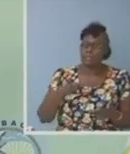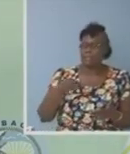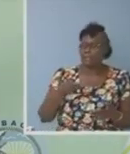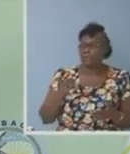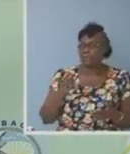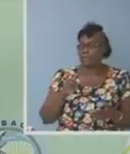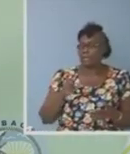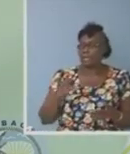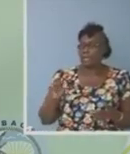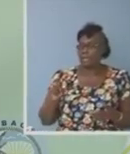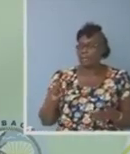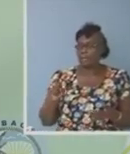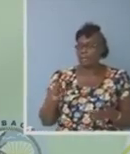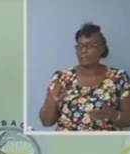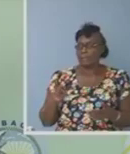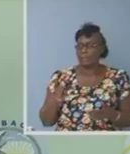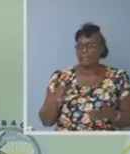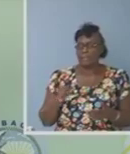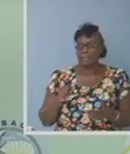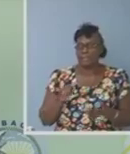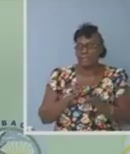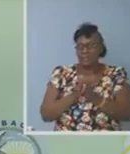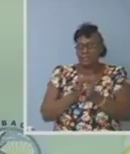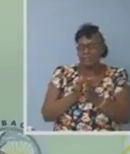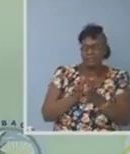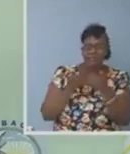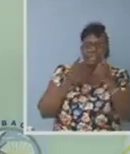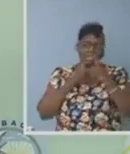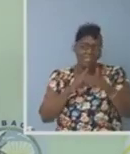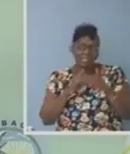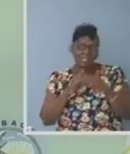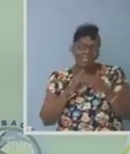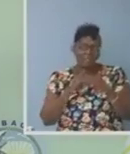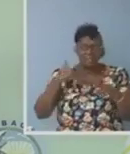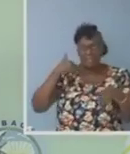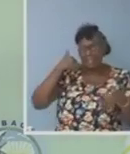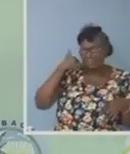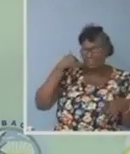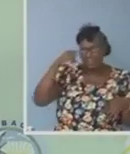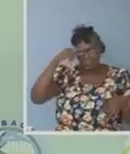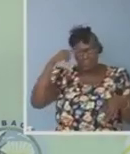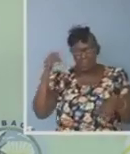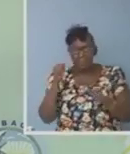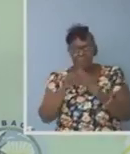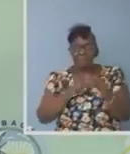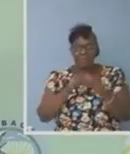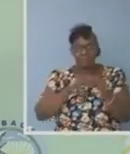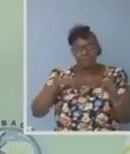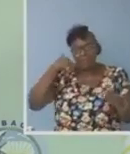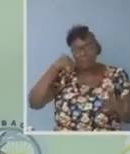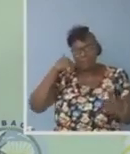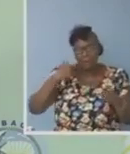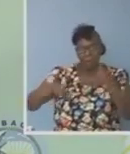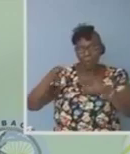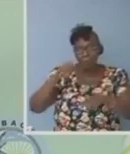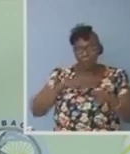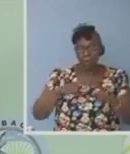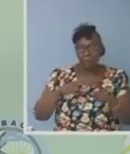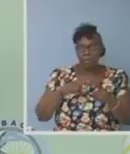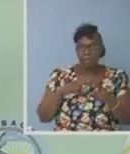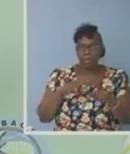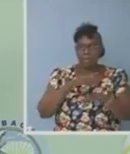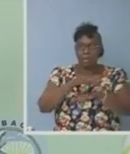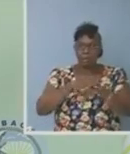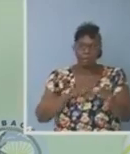they gave is that they were nervous answering the telephone because every call coming in was a call